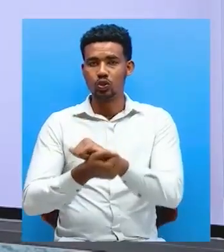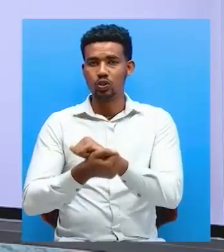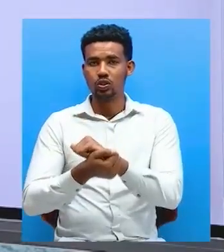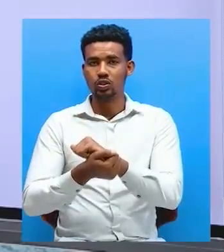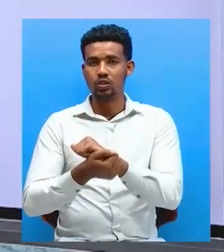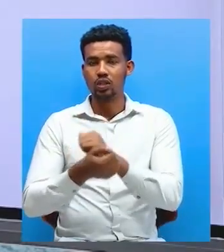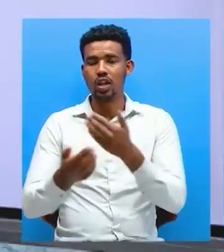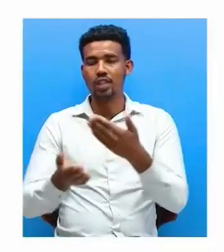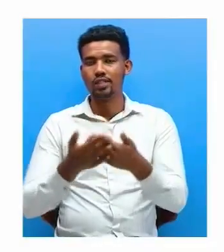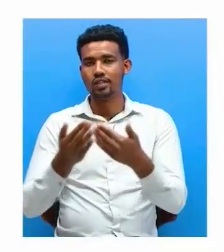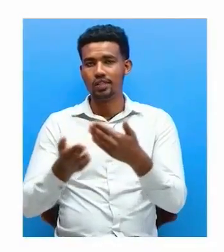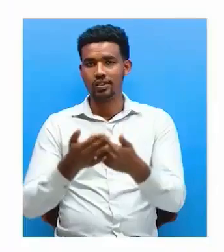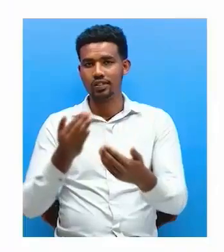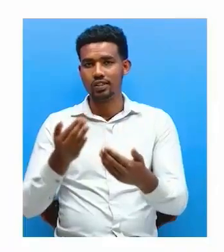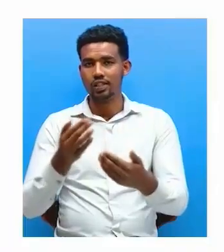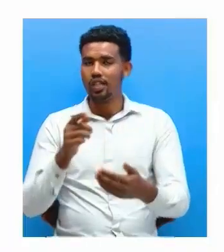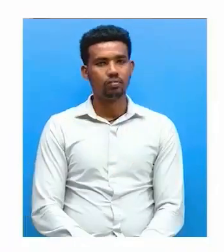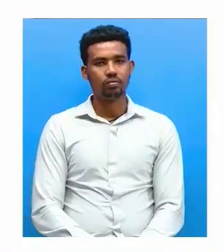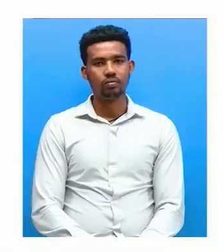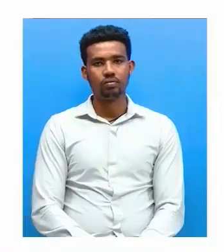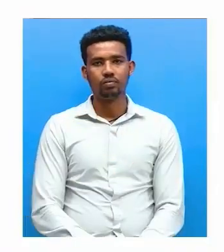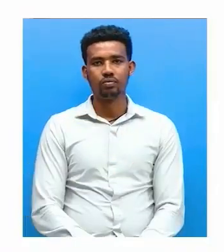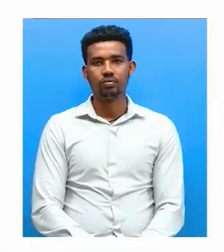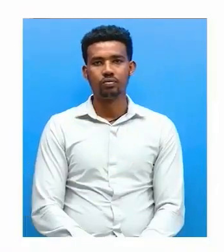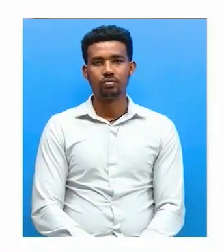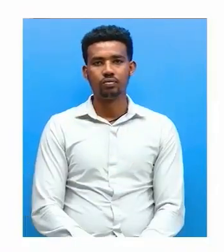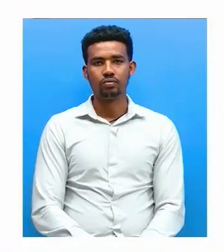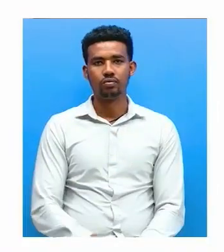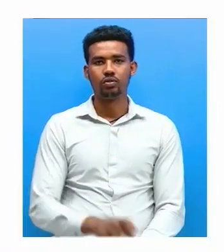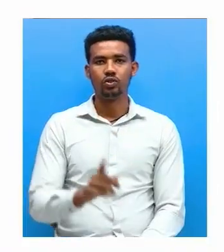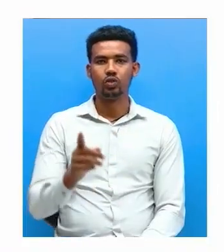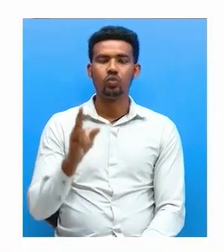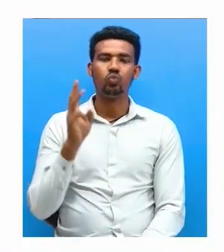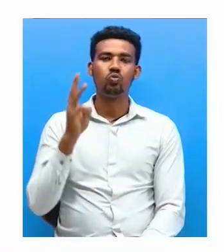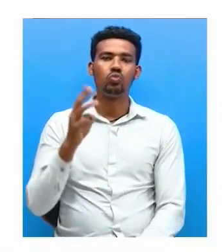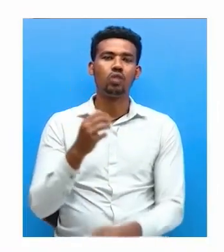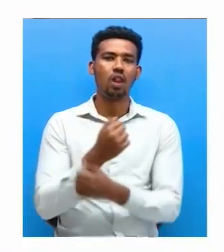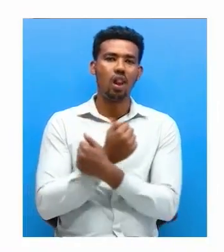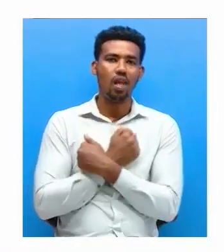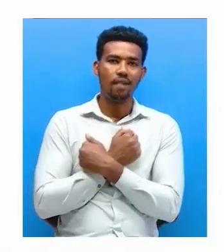so easily. You would love